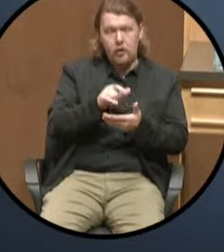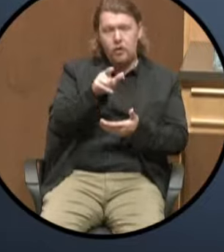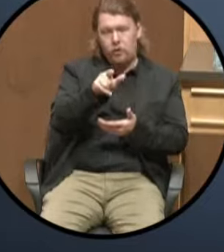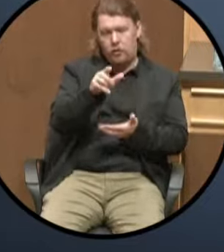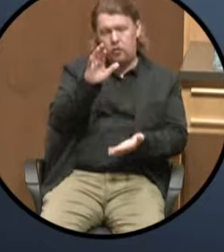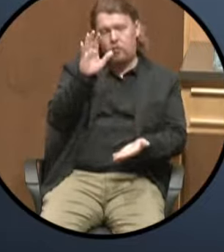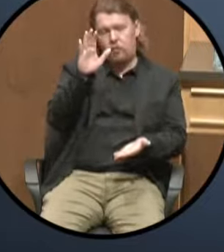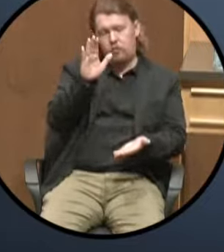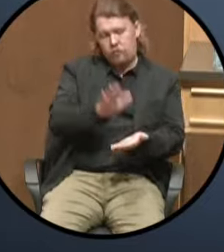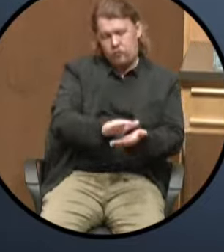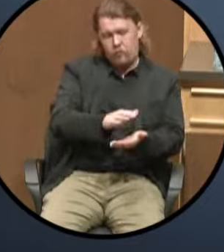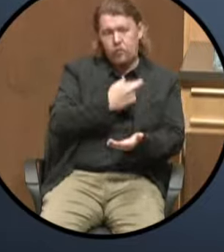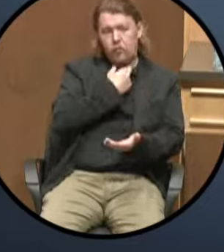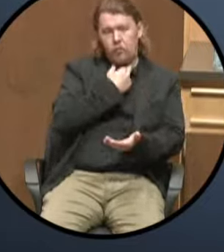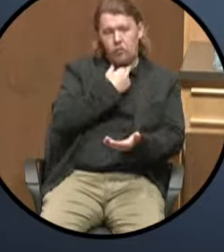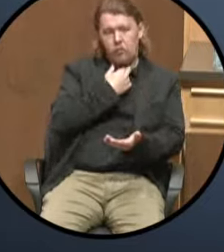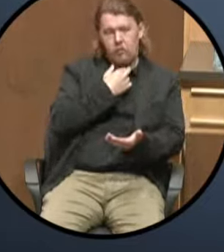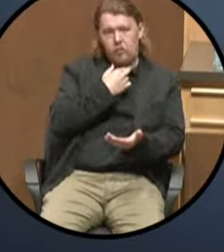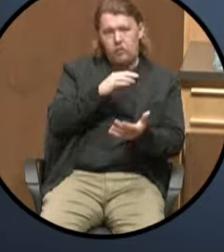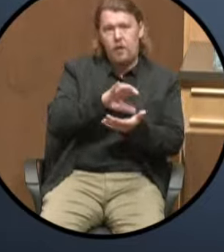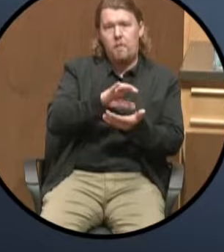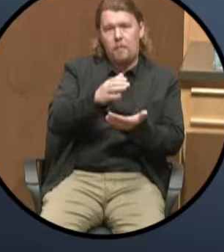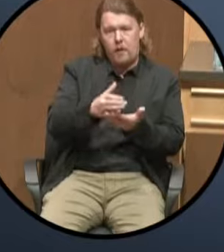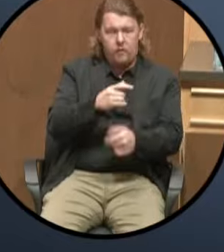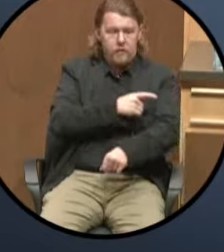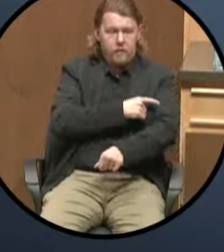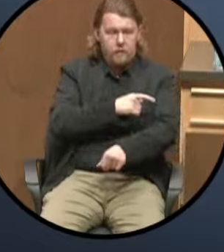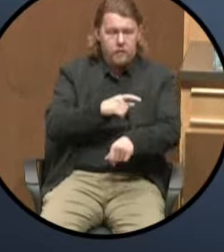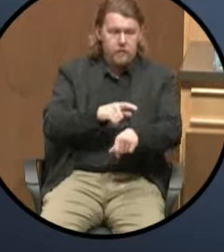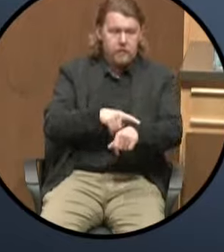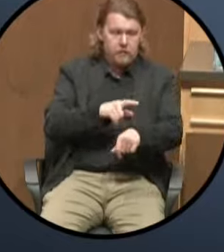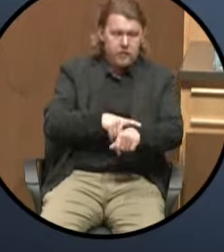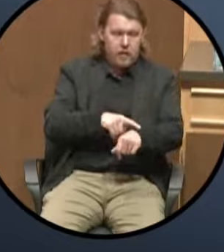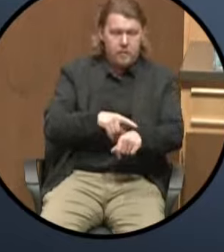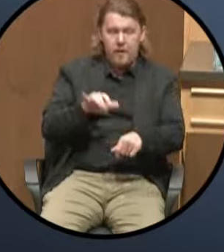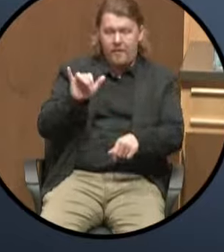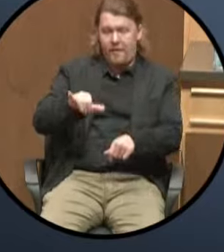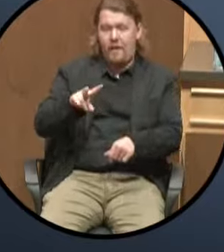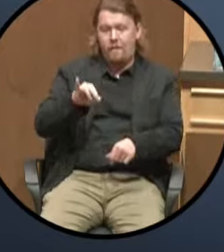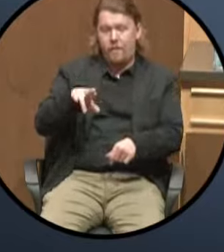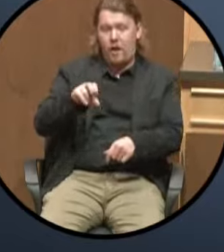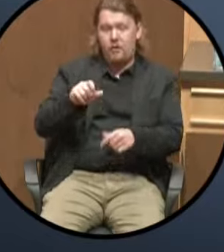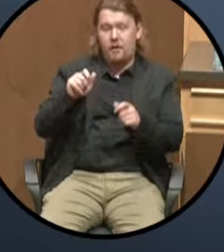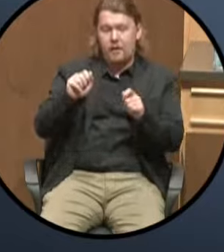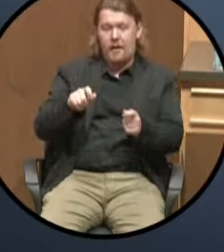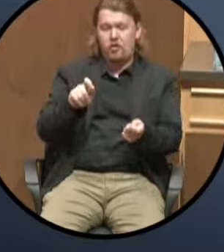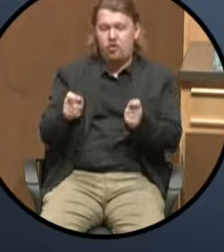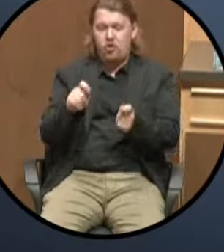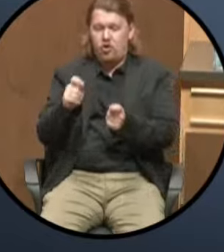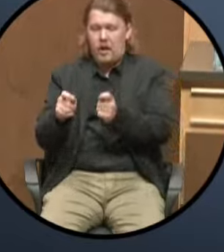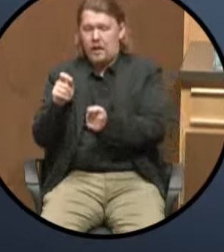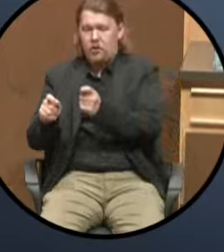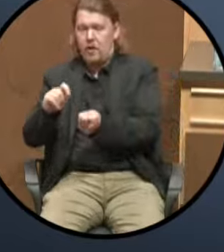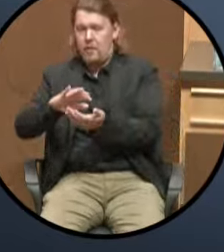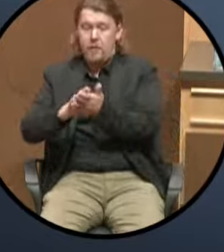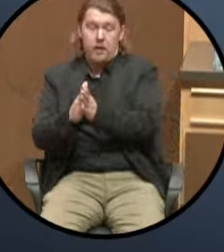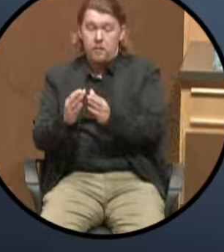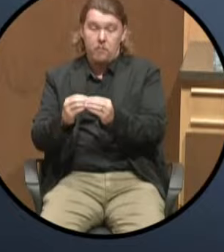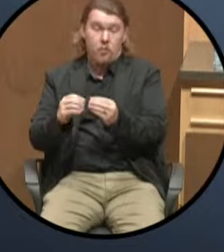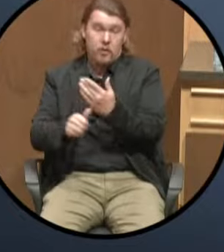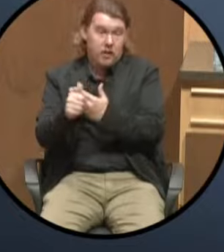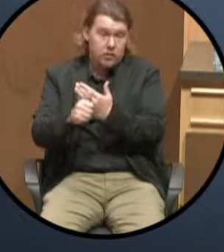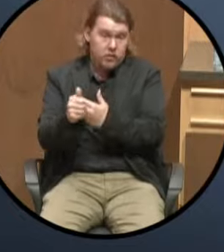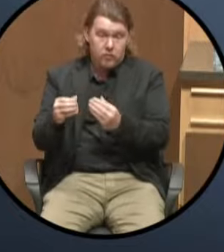the likelihood that this virus will have time to mutate into another variant, which may actually prove to be more dangerous,